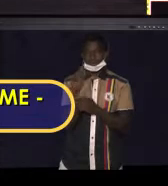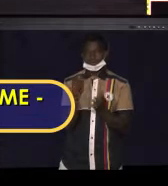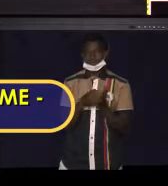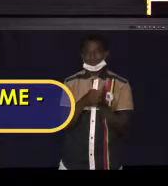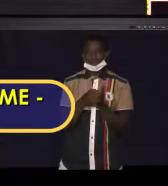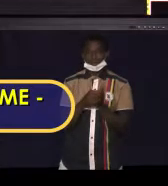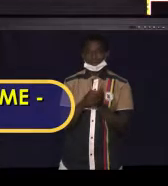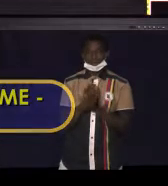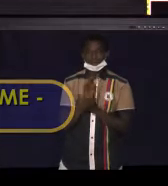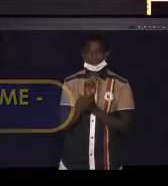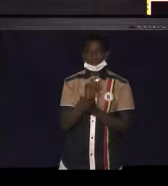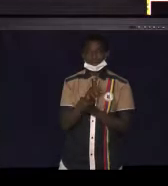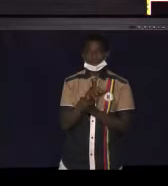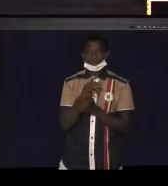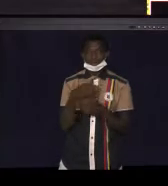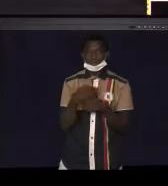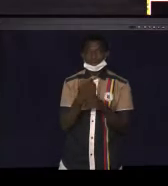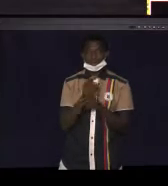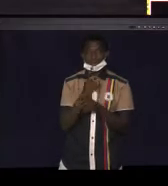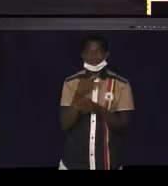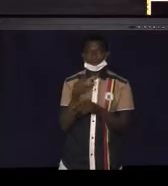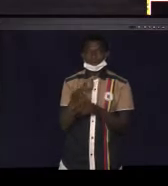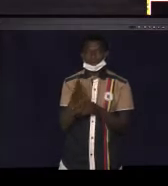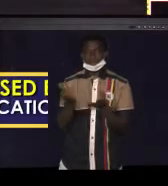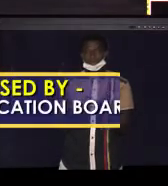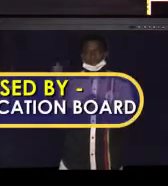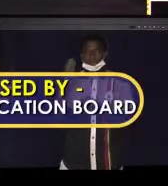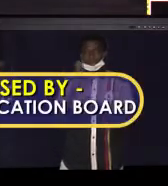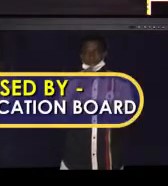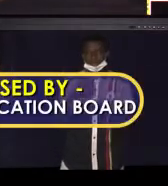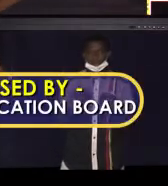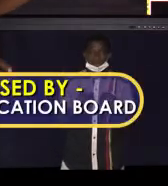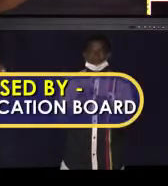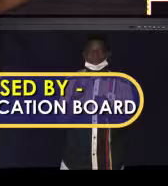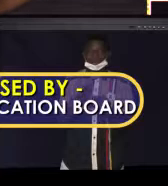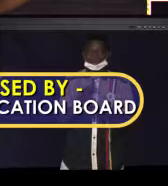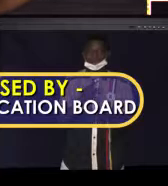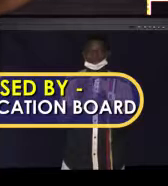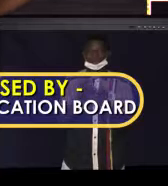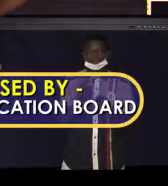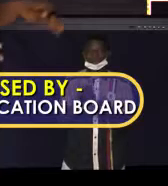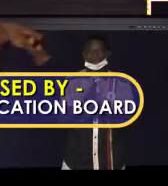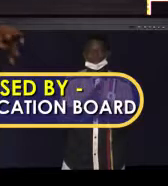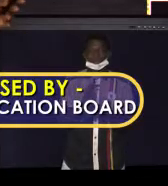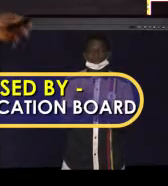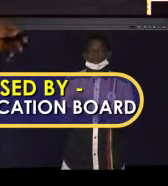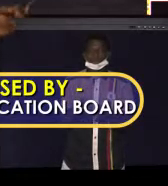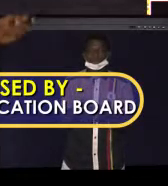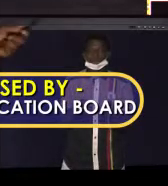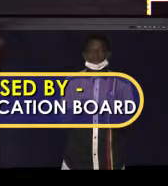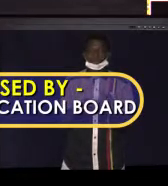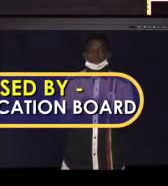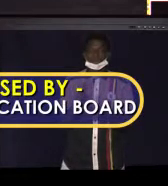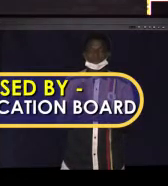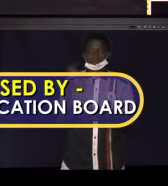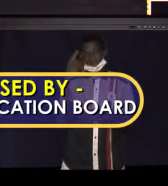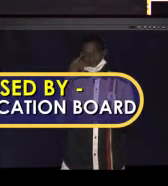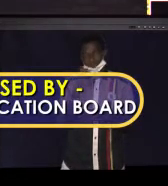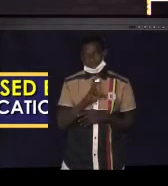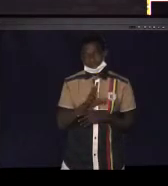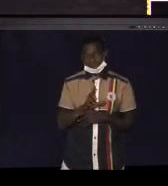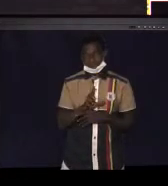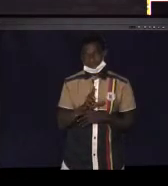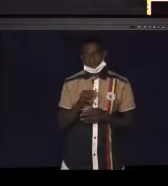course, 1,000 milliliter make 1 liter. That means here we will be having 3 place values as against 2 for the